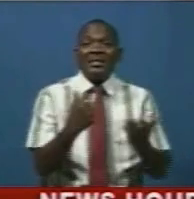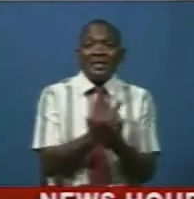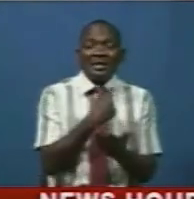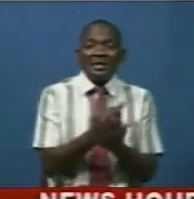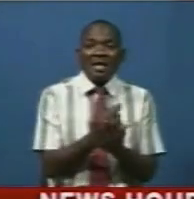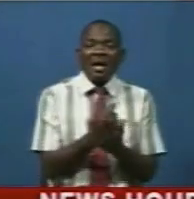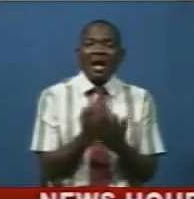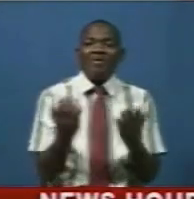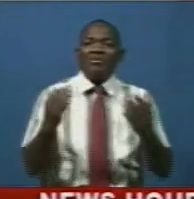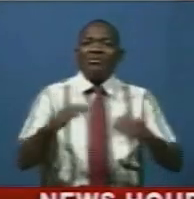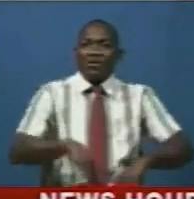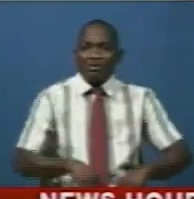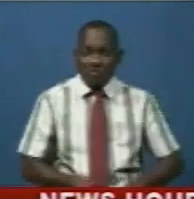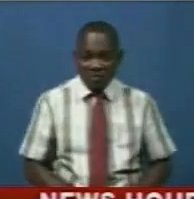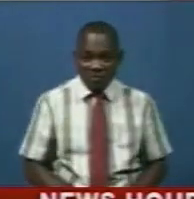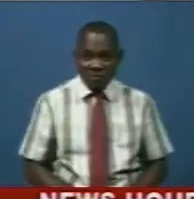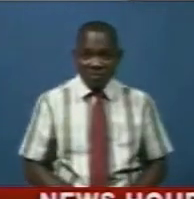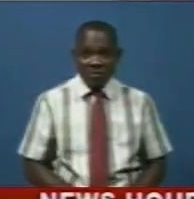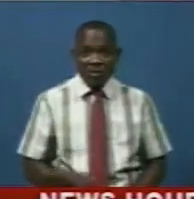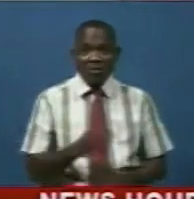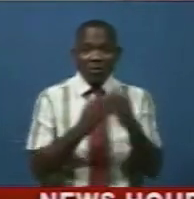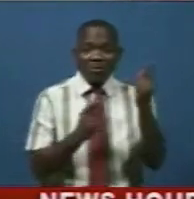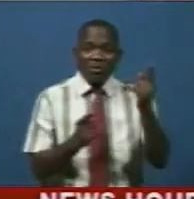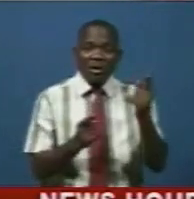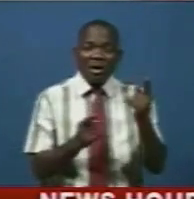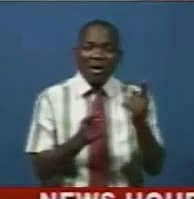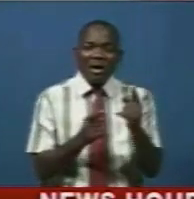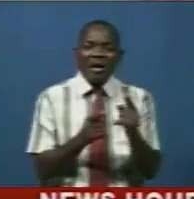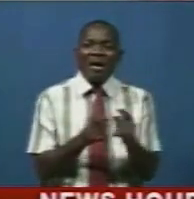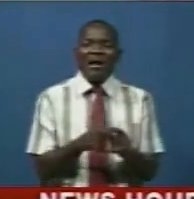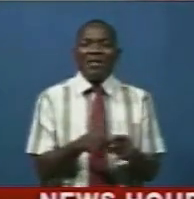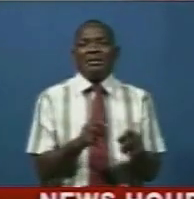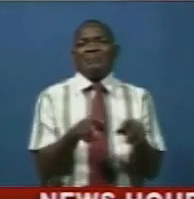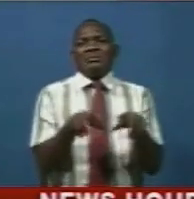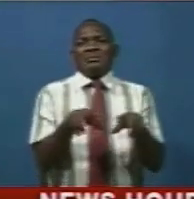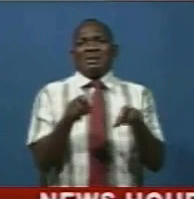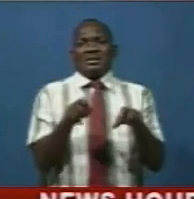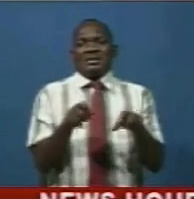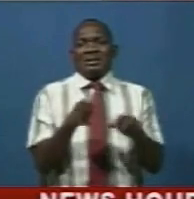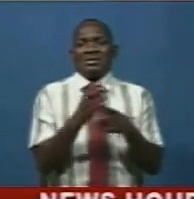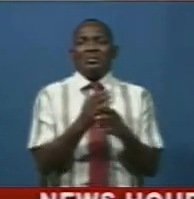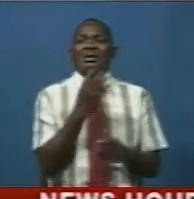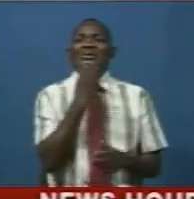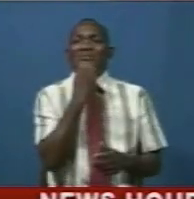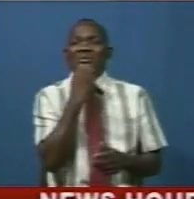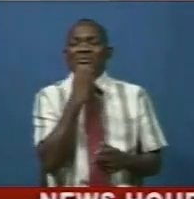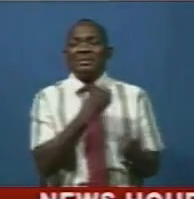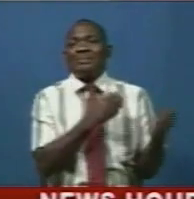from blowing up because of somebody's greed for power and wealth.